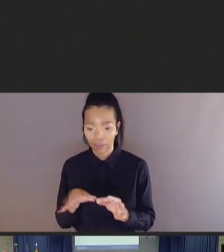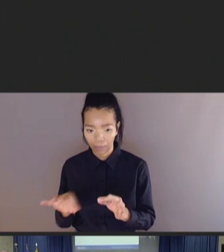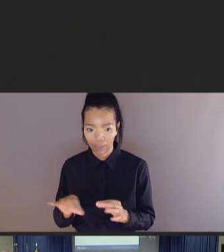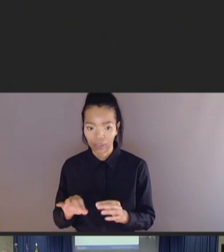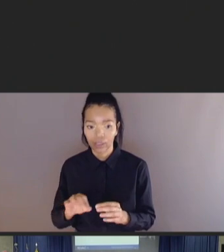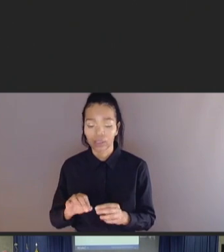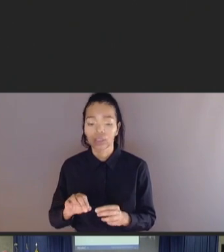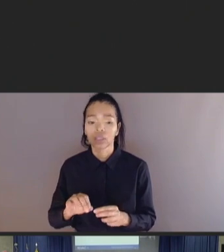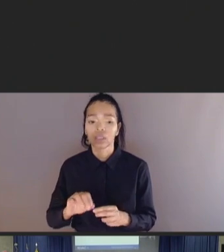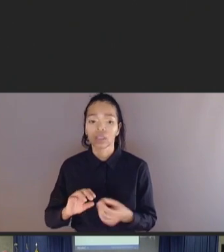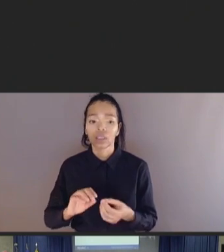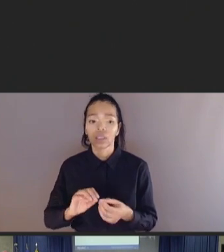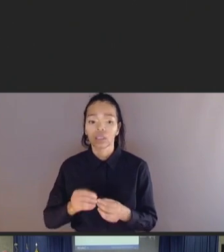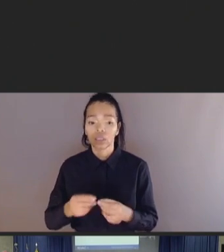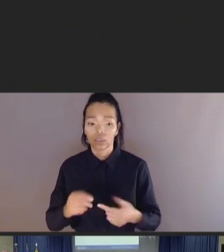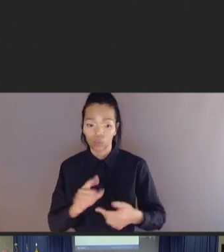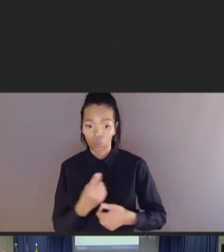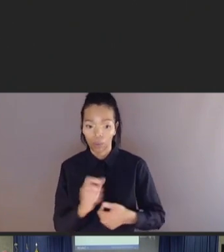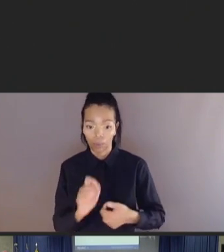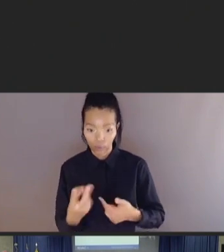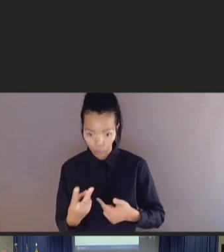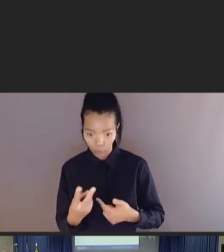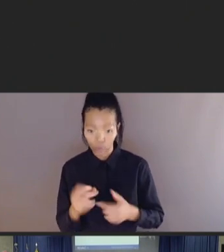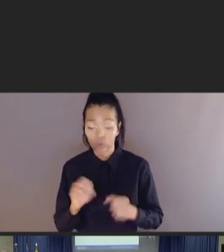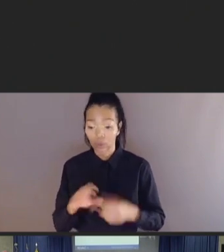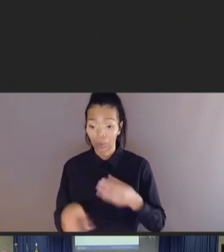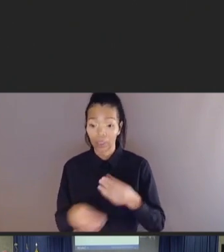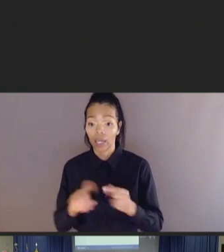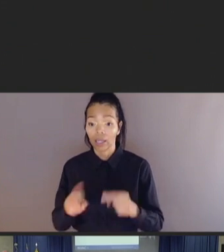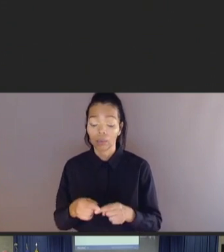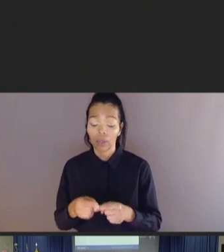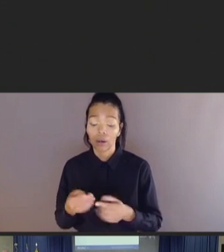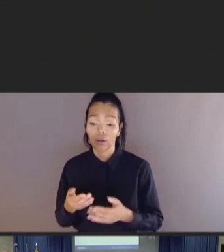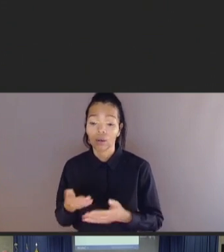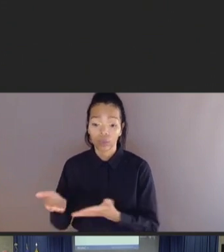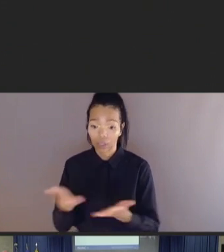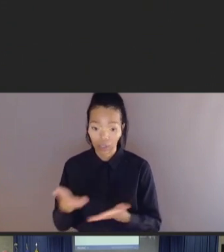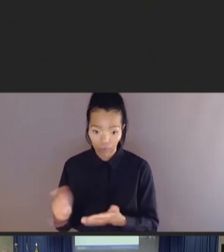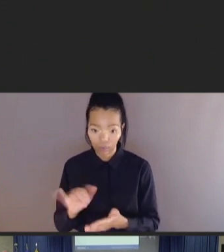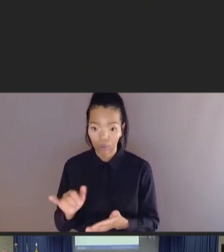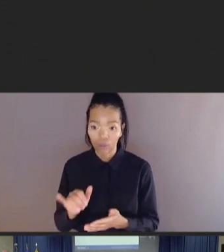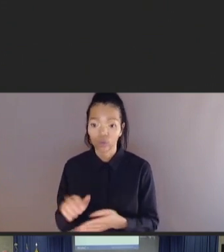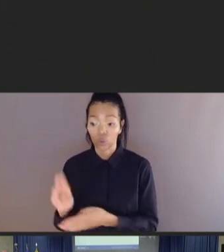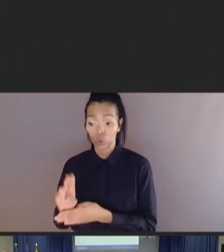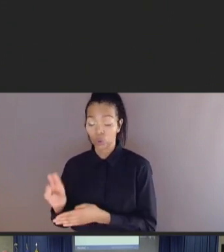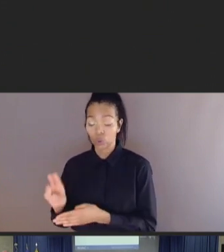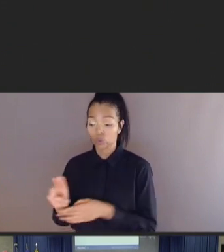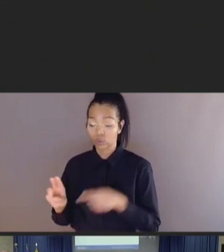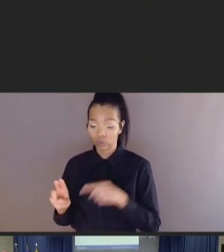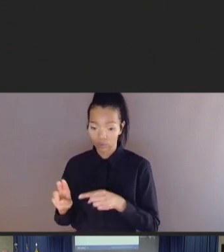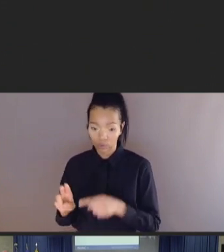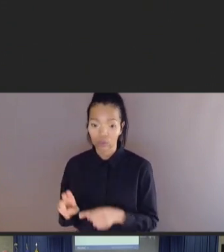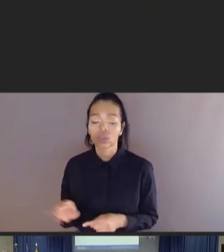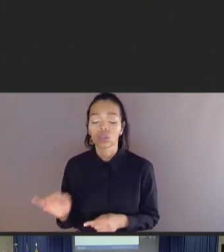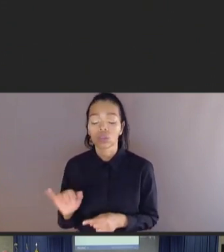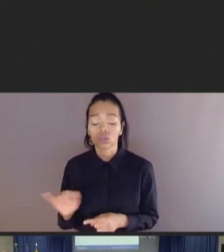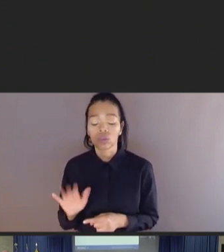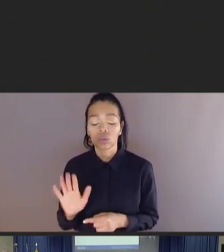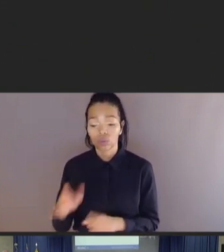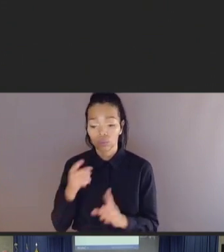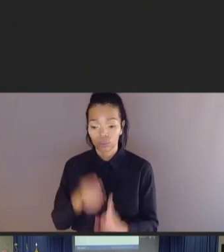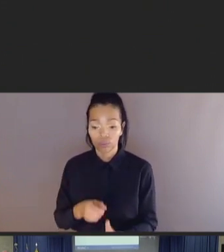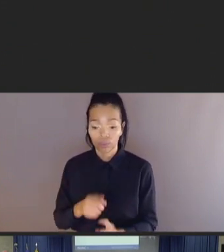maybe usage as well, not just delivery, but usage, using technology that helps with usage, but getting to the point